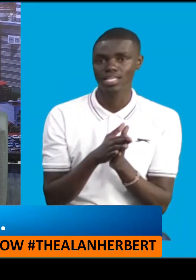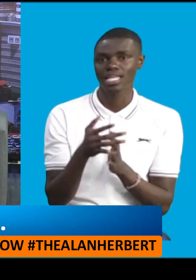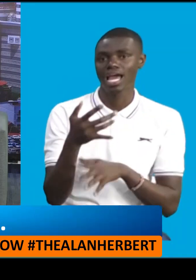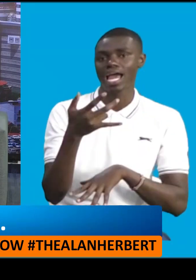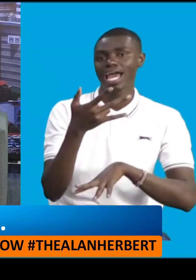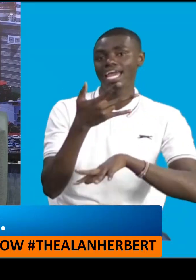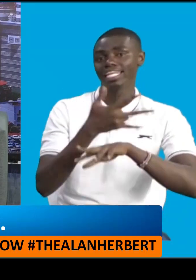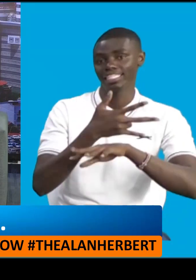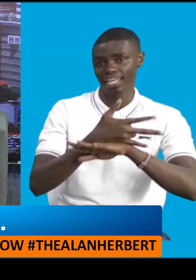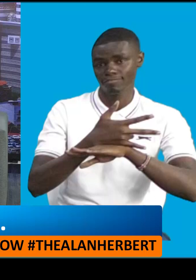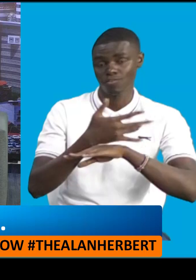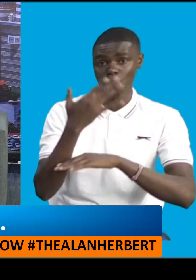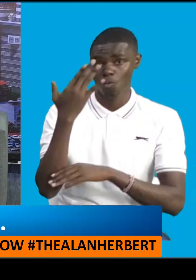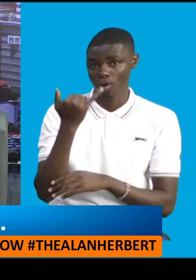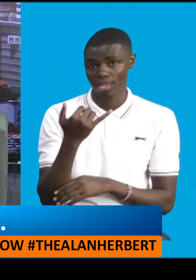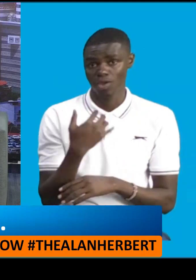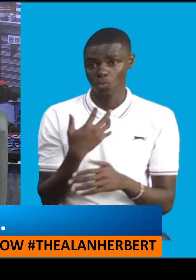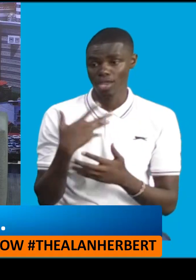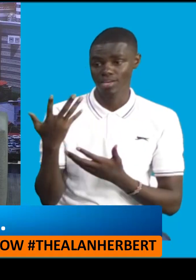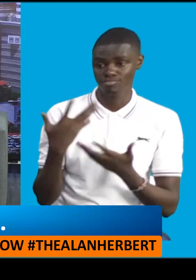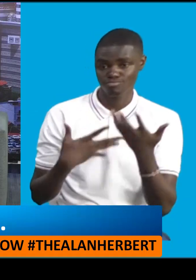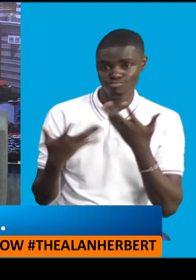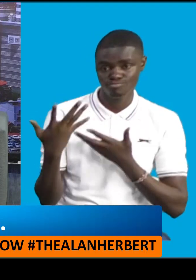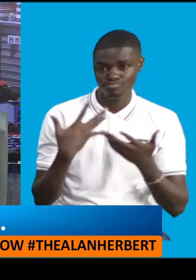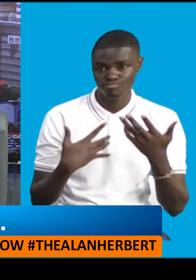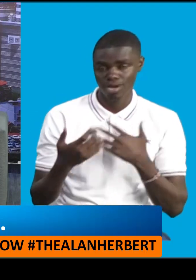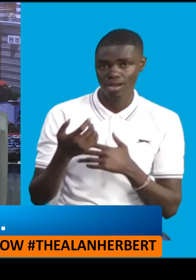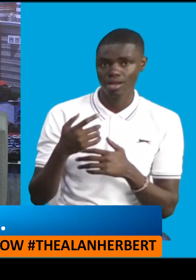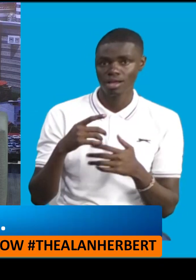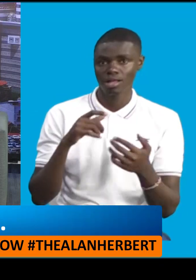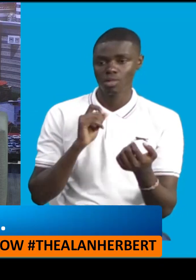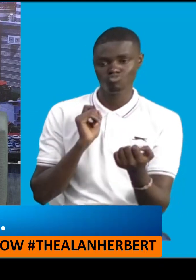with NHIF, because we have an interactive